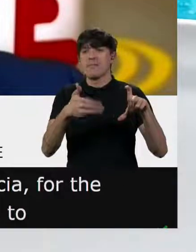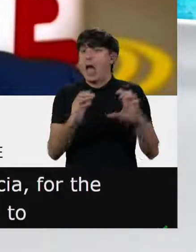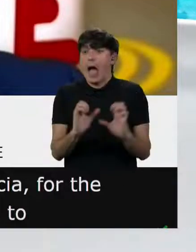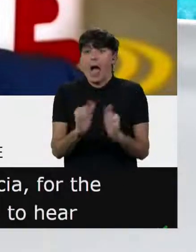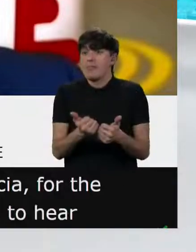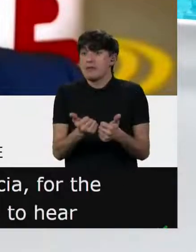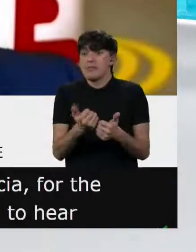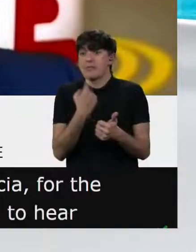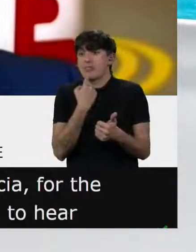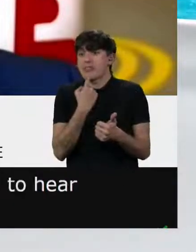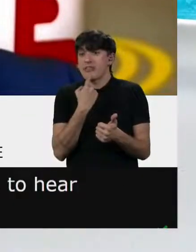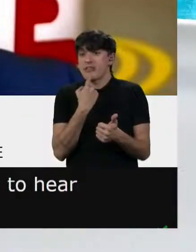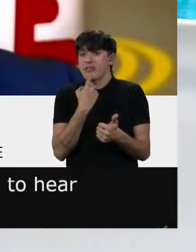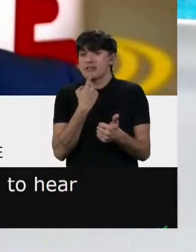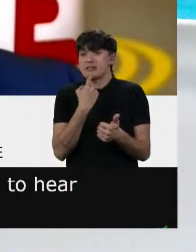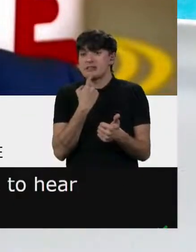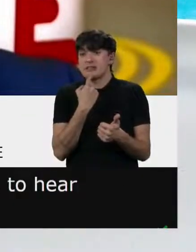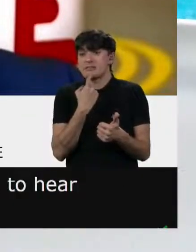Alstom, as you mentioned before.